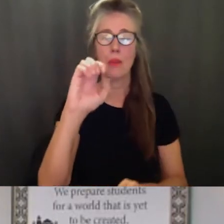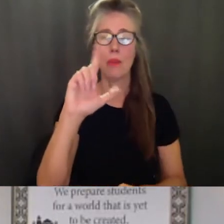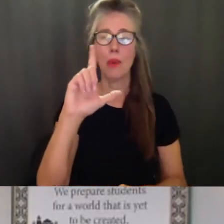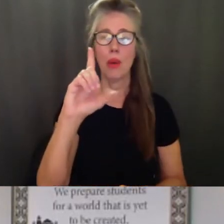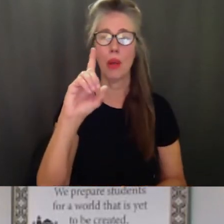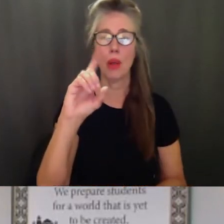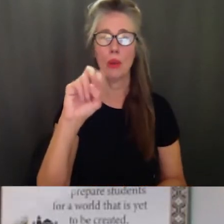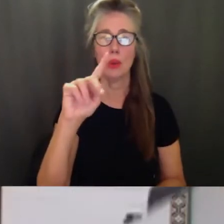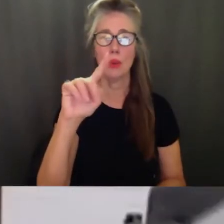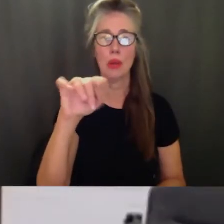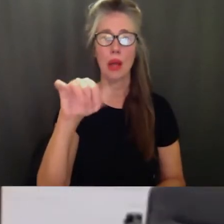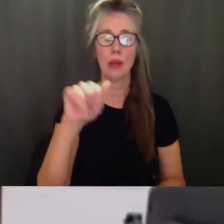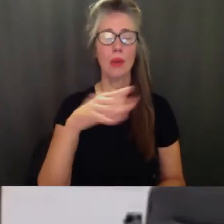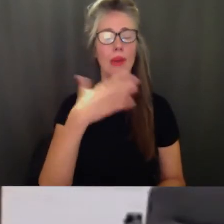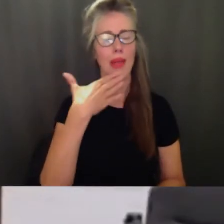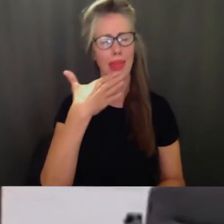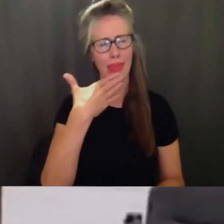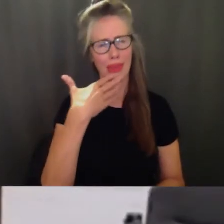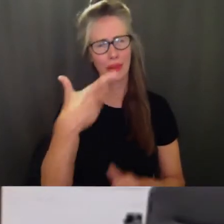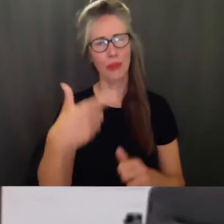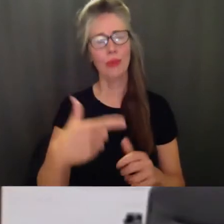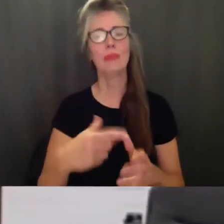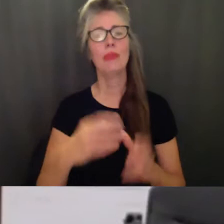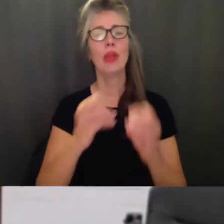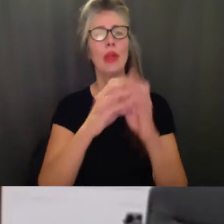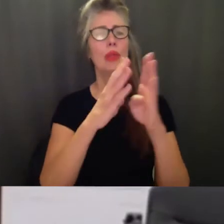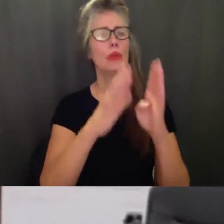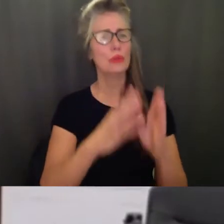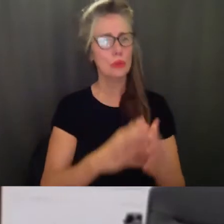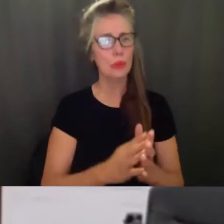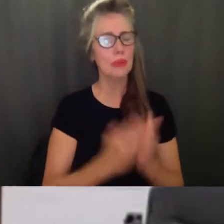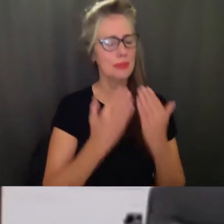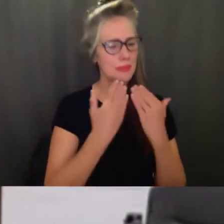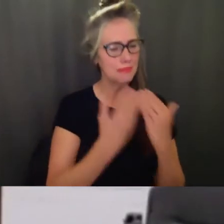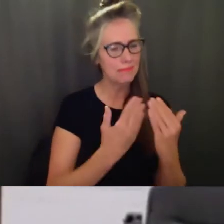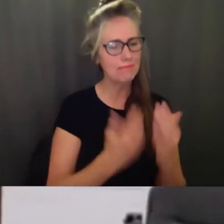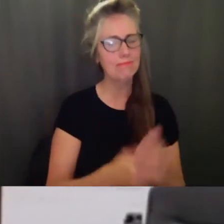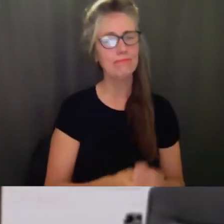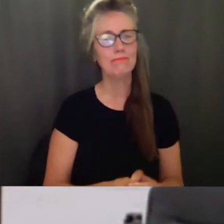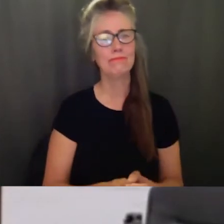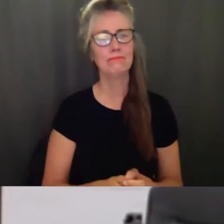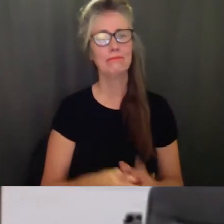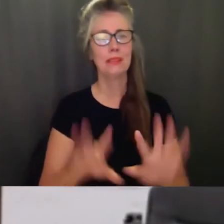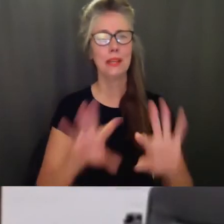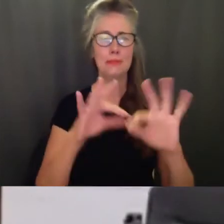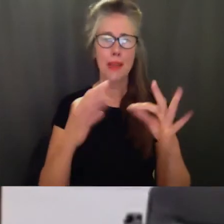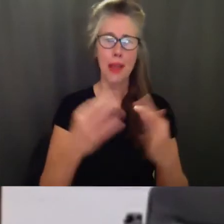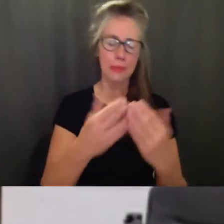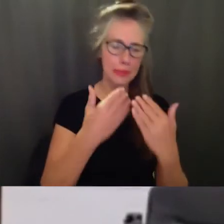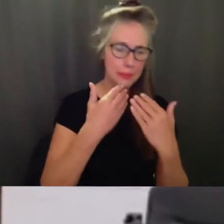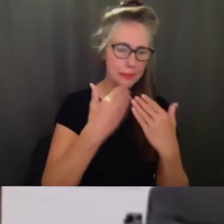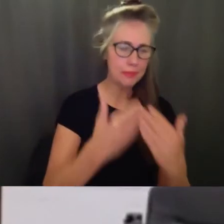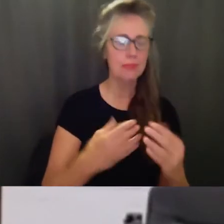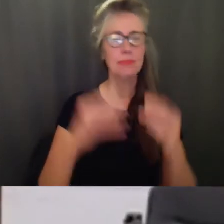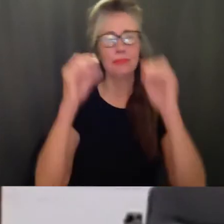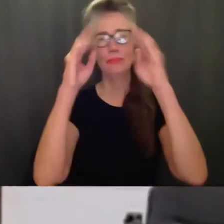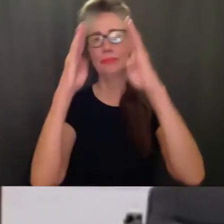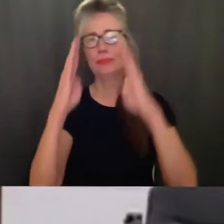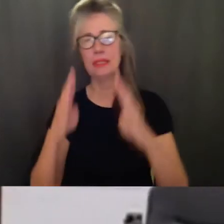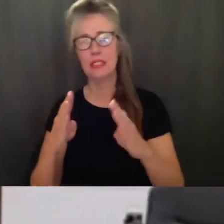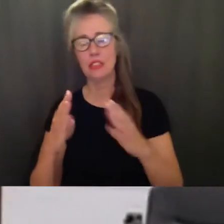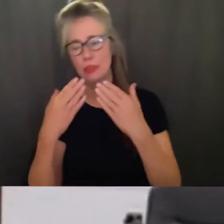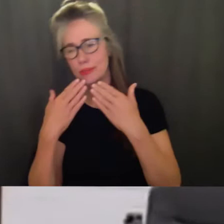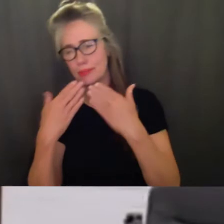just want to thank our students, our family members, our teachers and